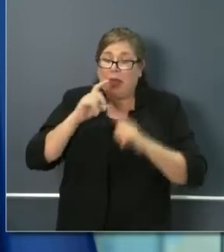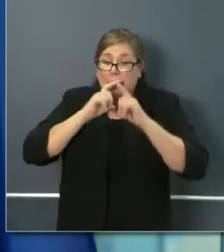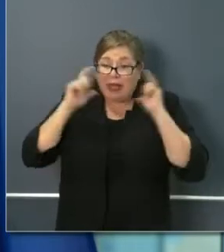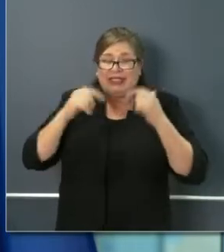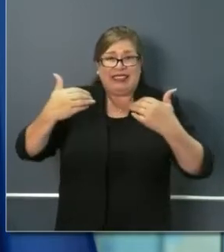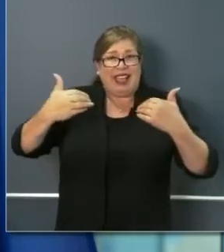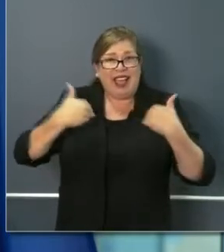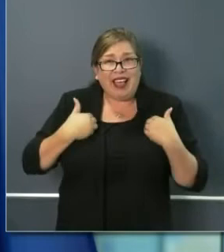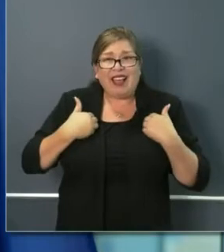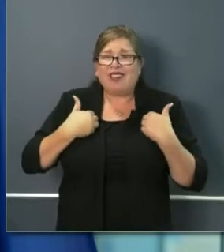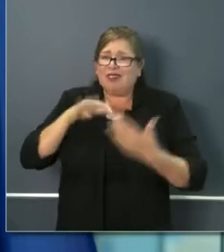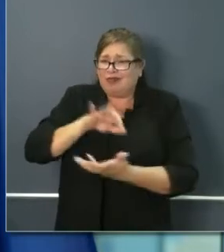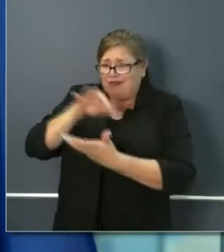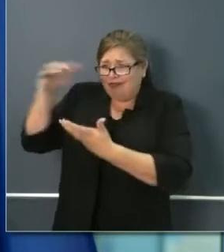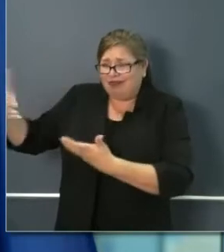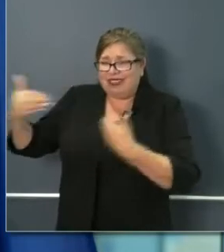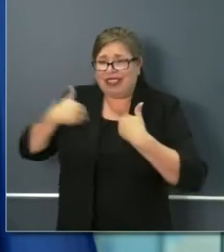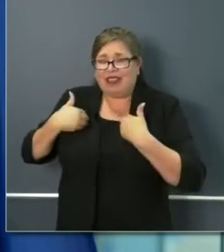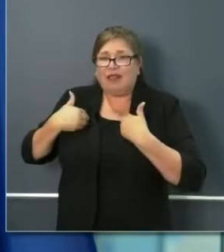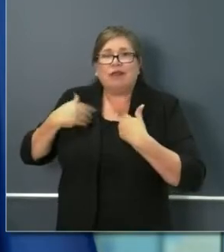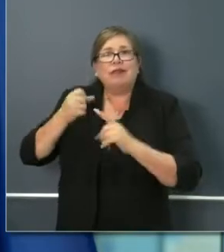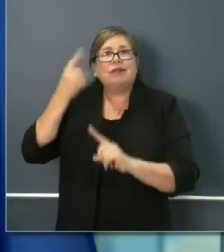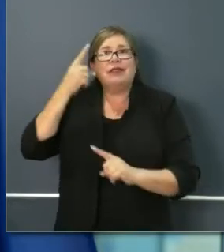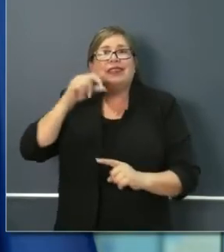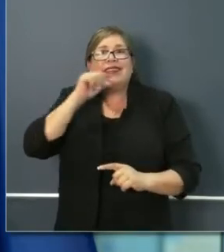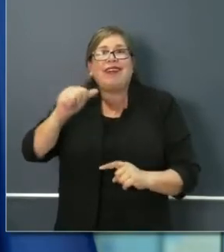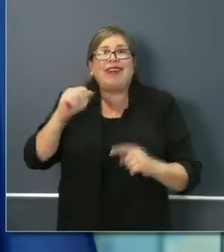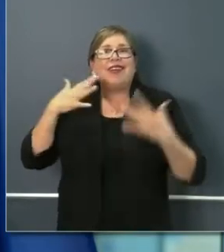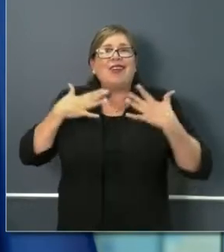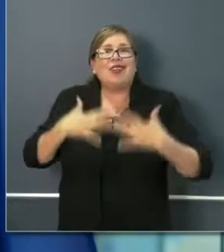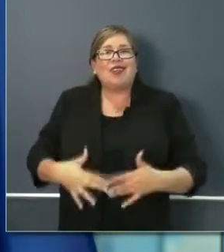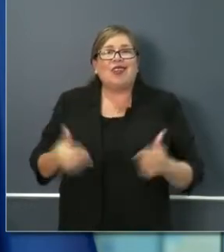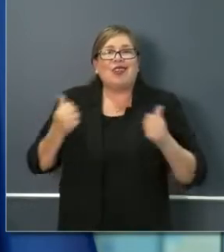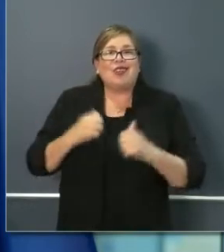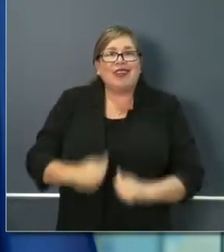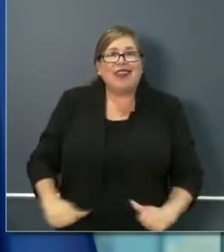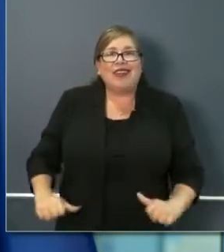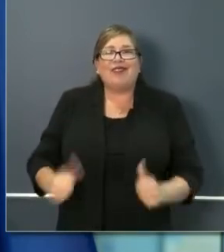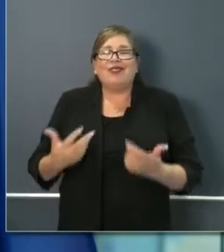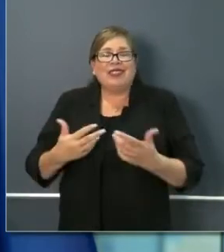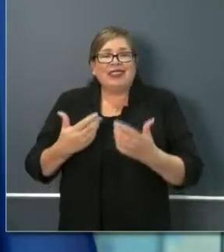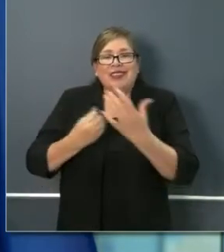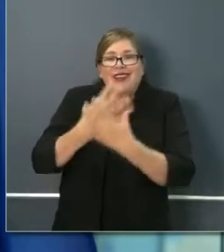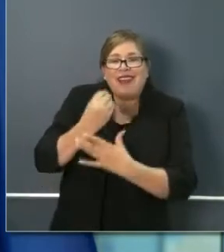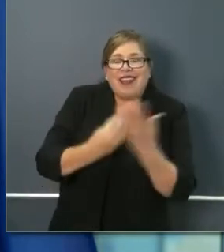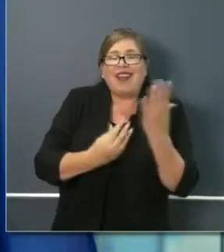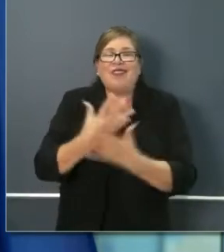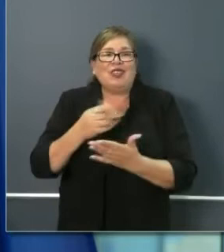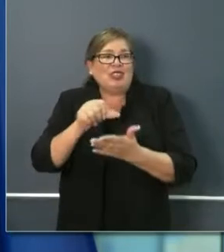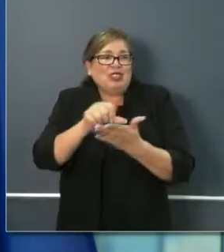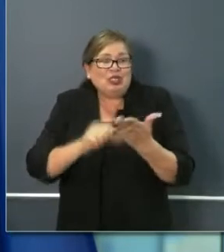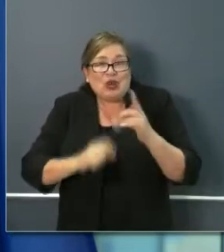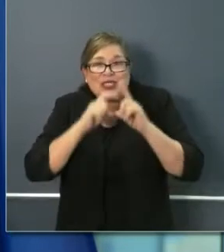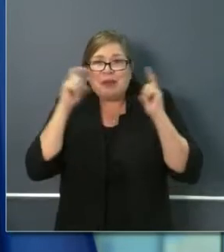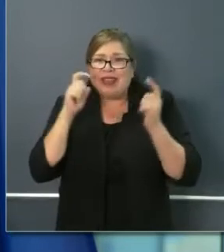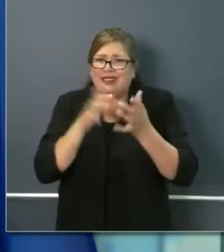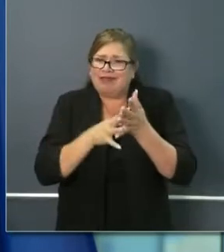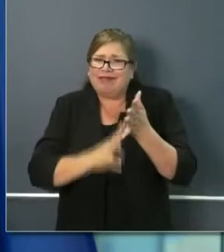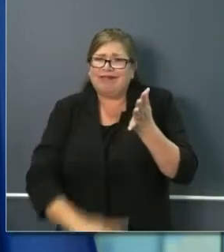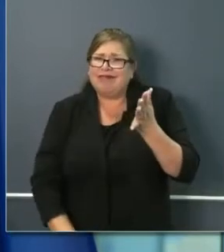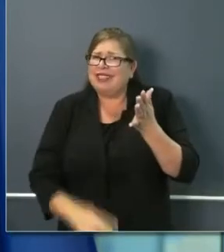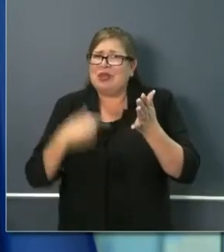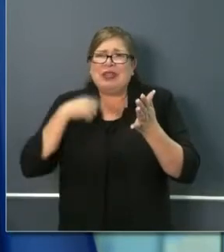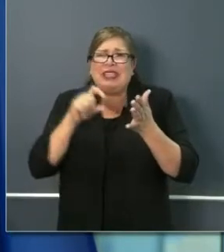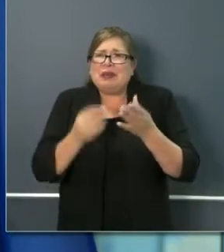sets, that's not the surgical masks. That's just a proxy for PPE writ large. The magnitude of 100+